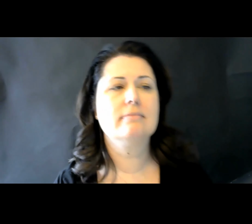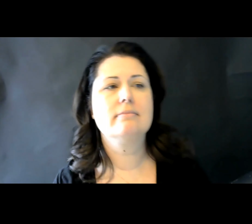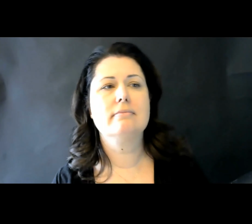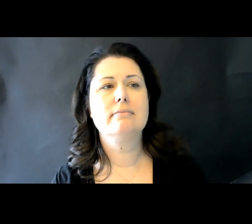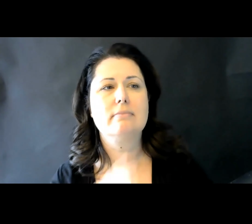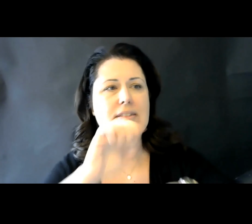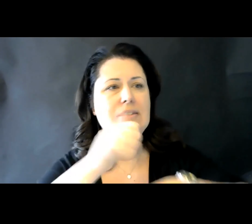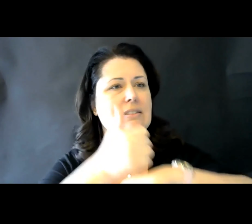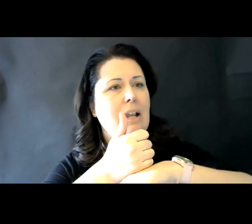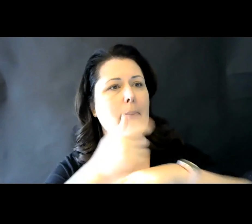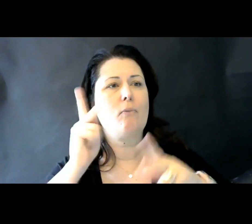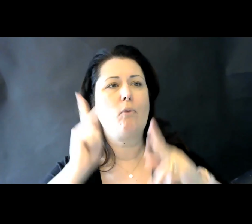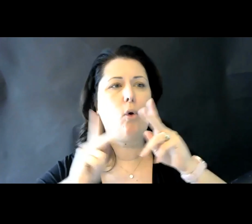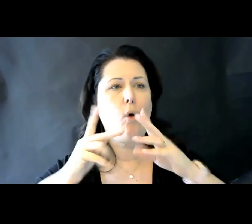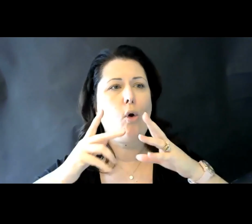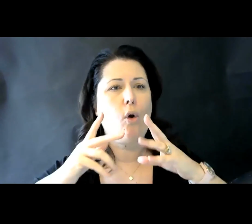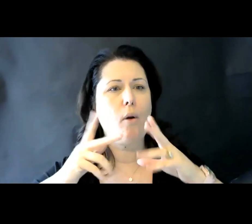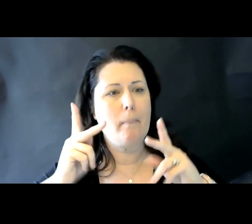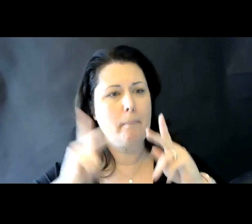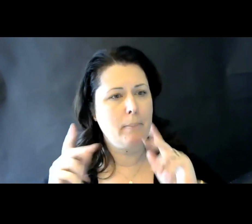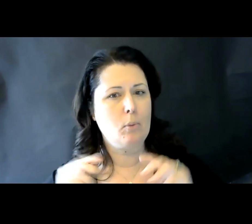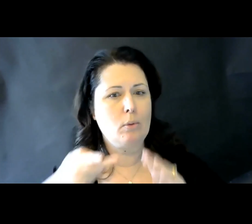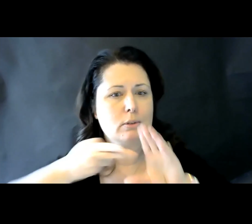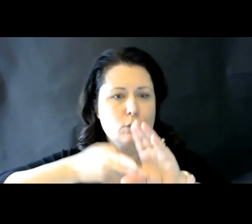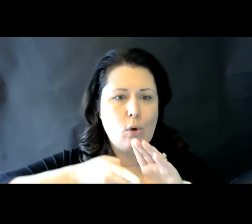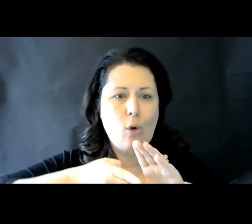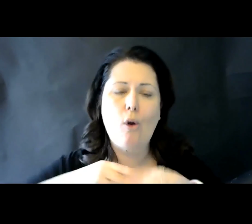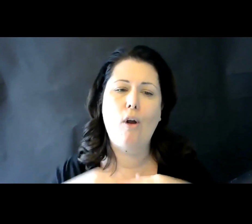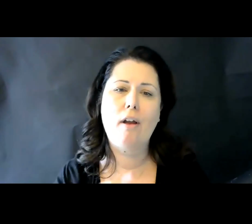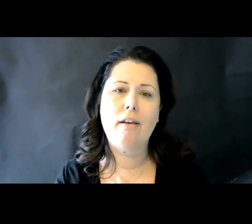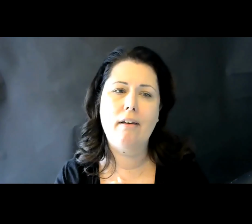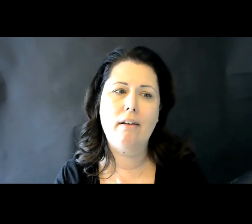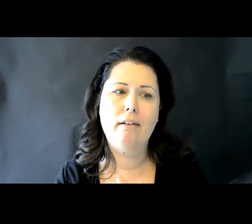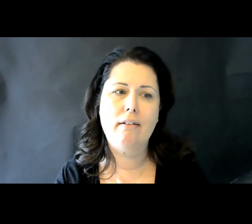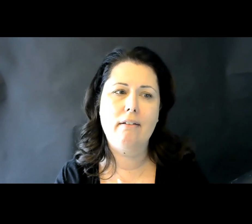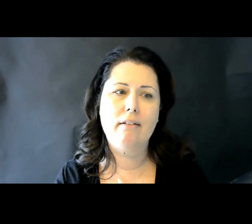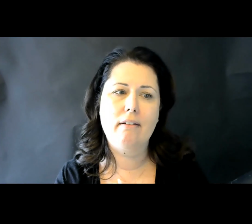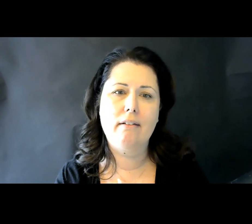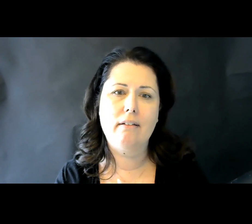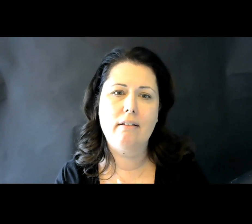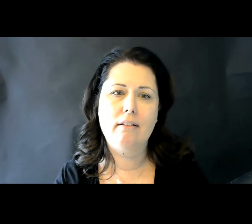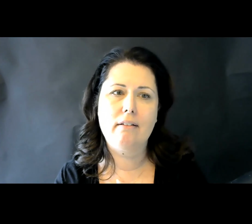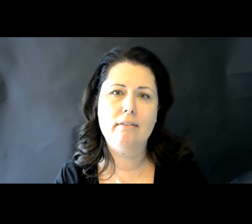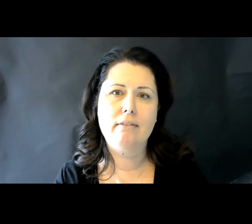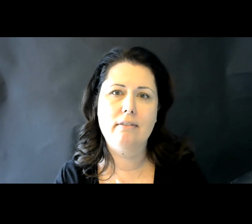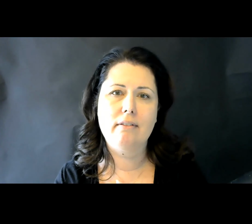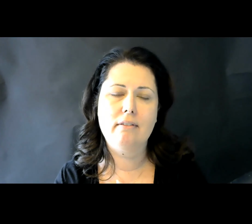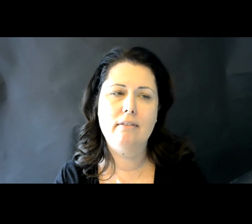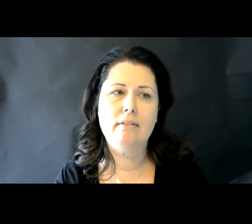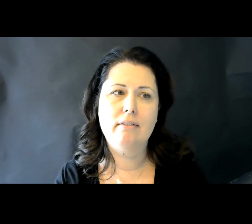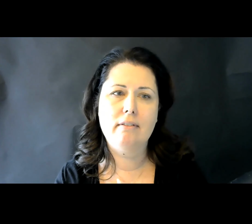and fill themselves up, get warm when it's cold, because we have a lot of cold days here.